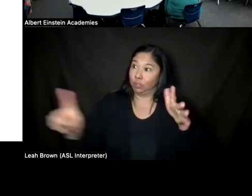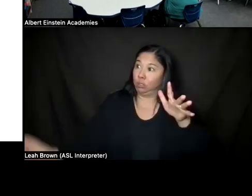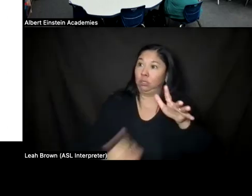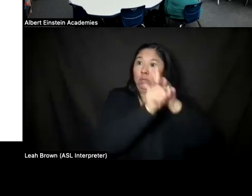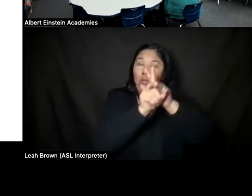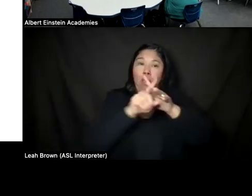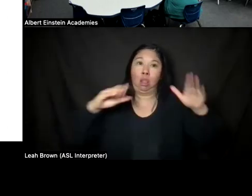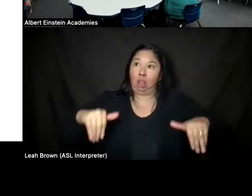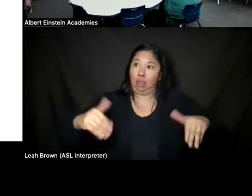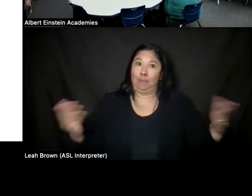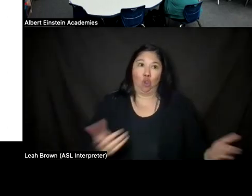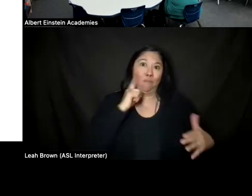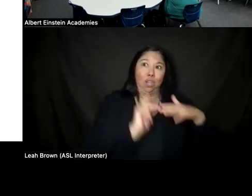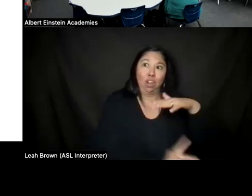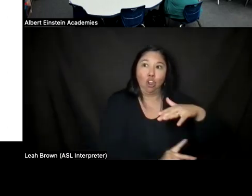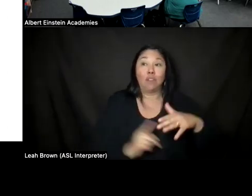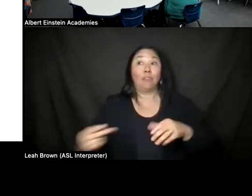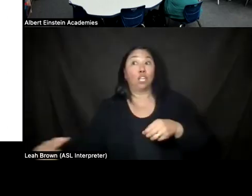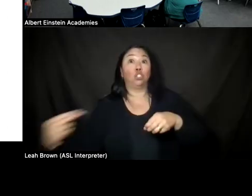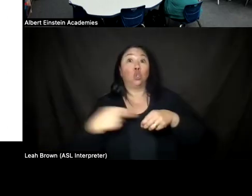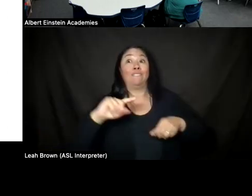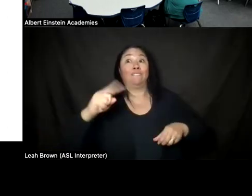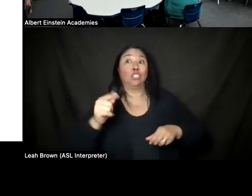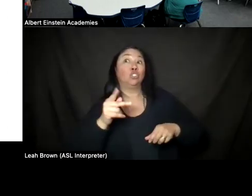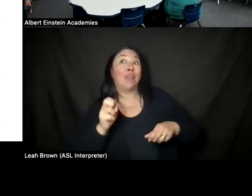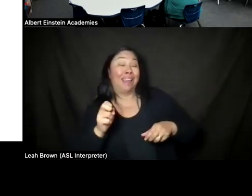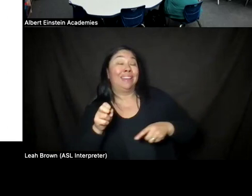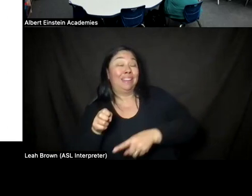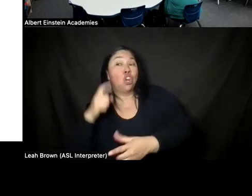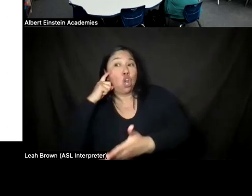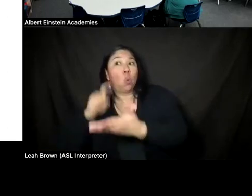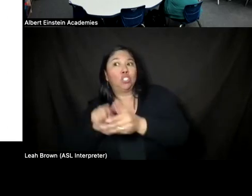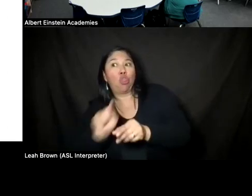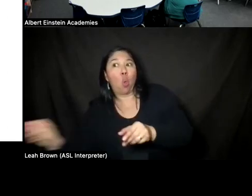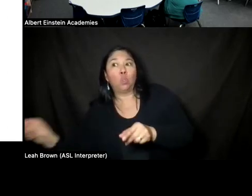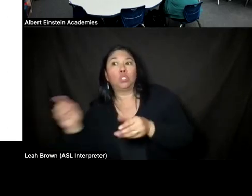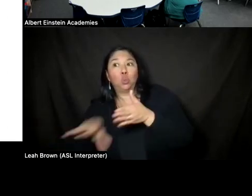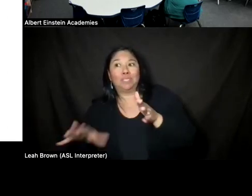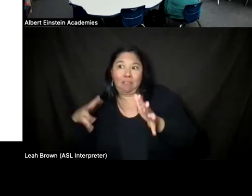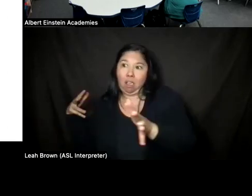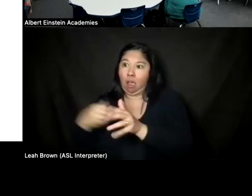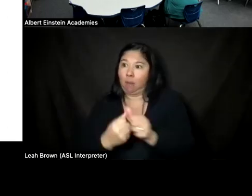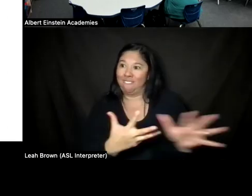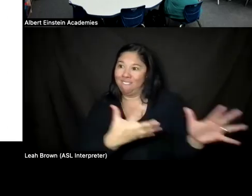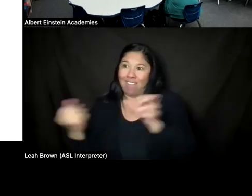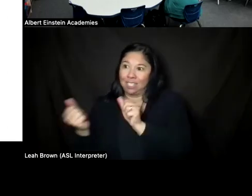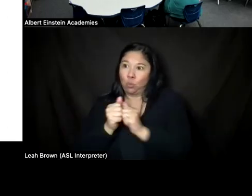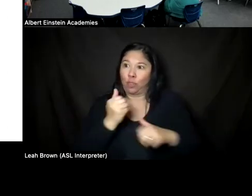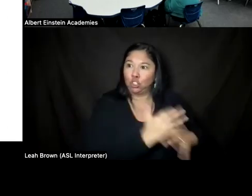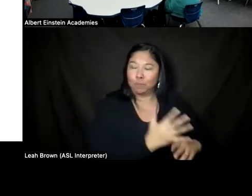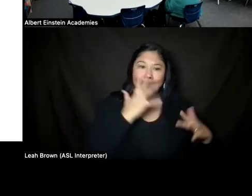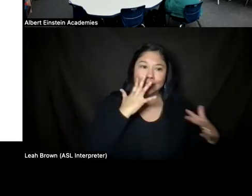been here in kindergarten, and they joined us in first grade, that they were able to get caught up really quickly on the German